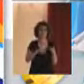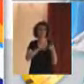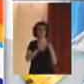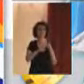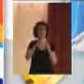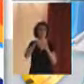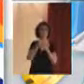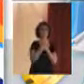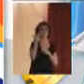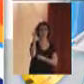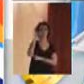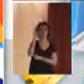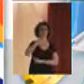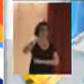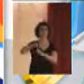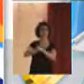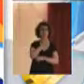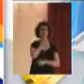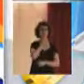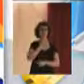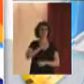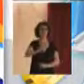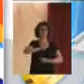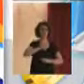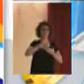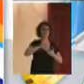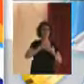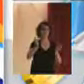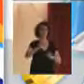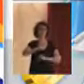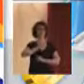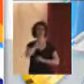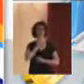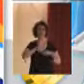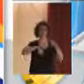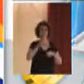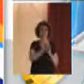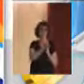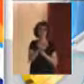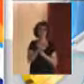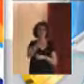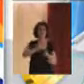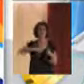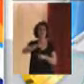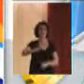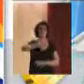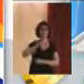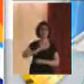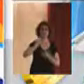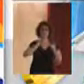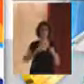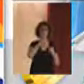that's the social part, and the fourth environmental factors, which can be either barriers or facilitators, that is how